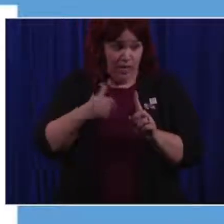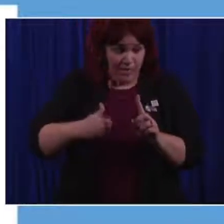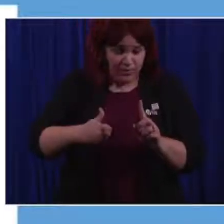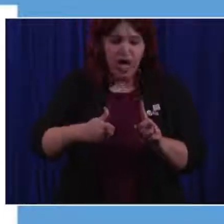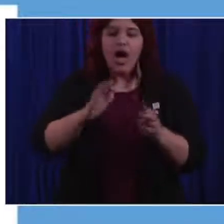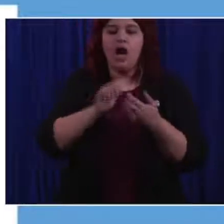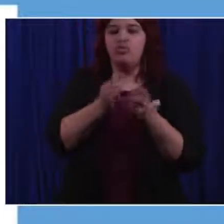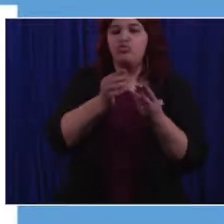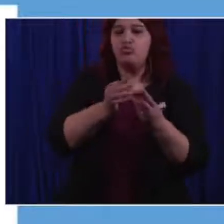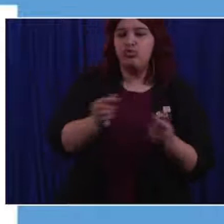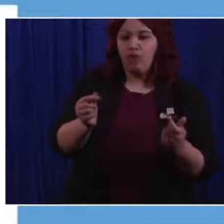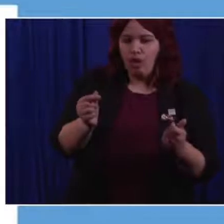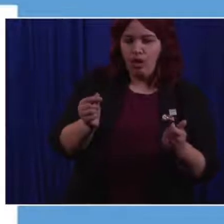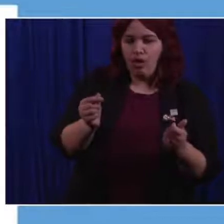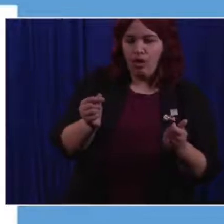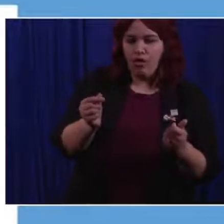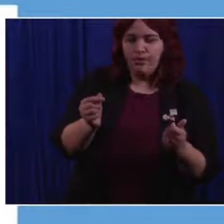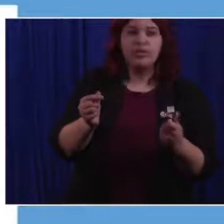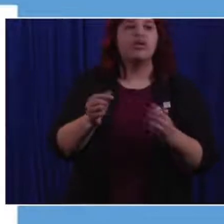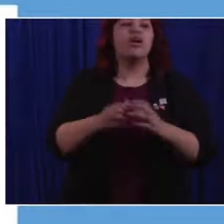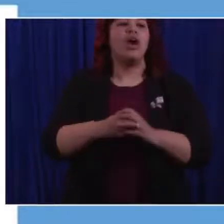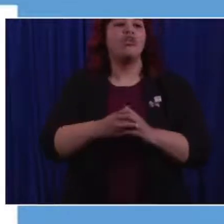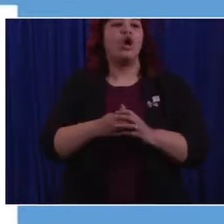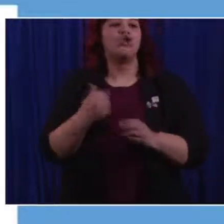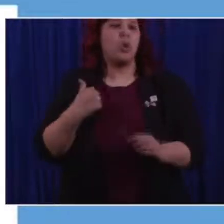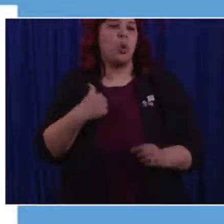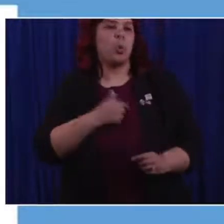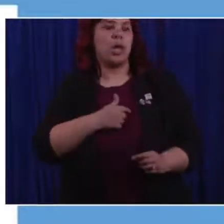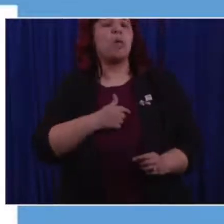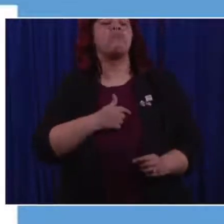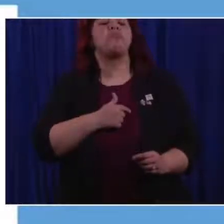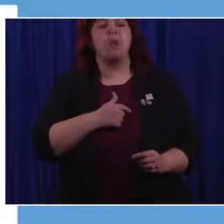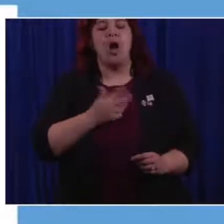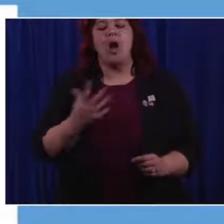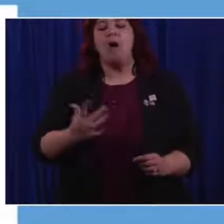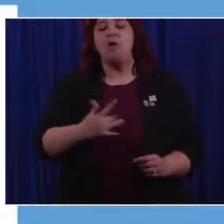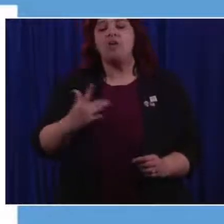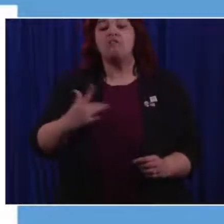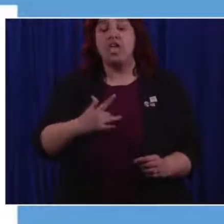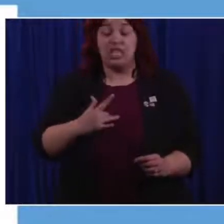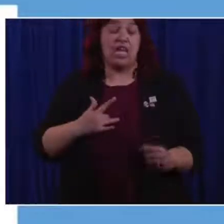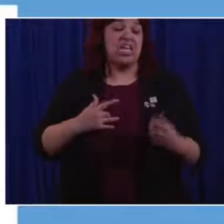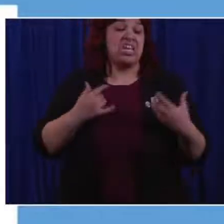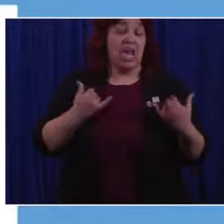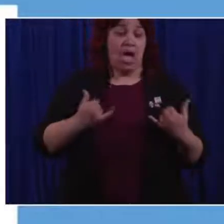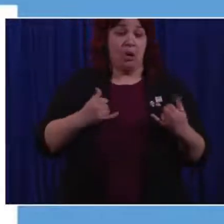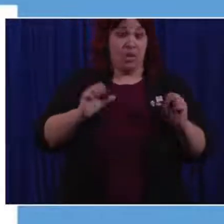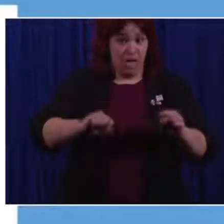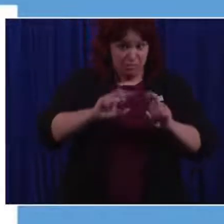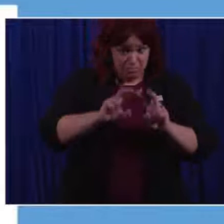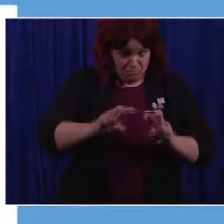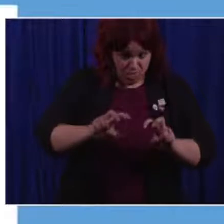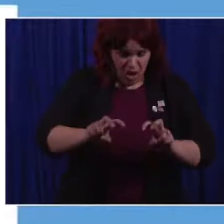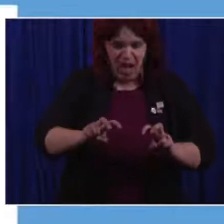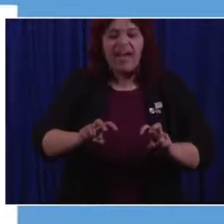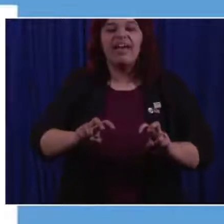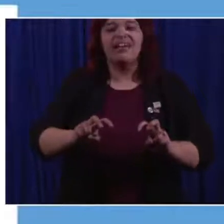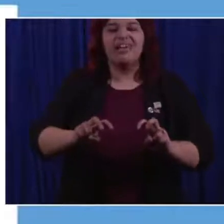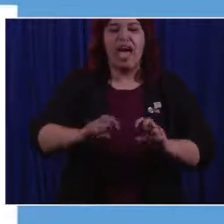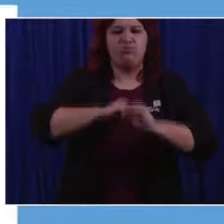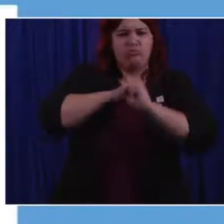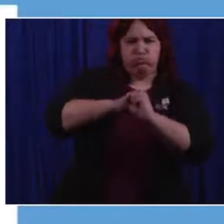we're gonna put a more secure door on the front of the organizations to stop the fraudsters and have them start pointing